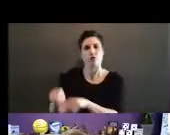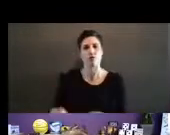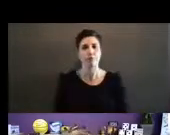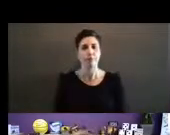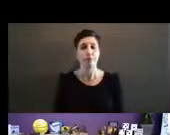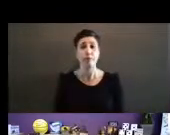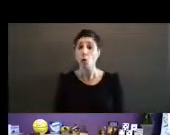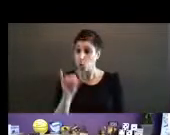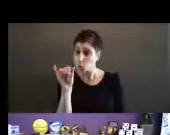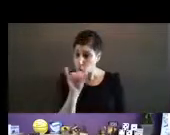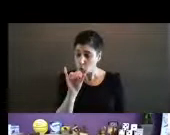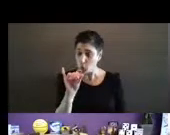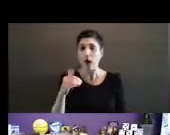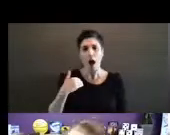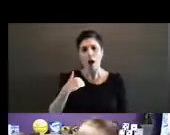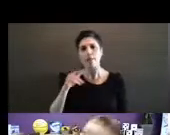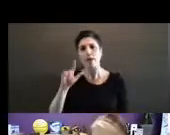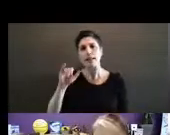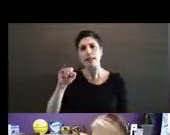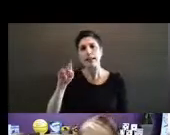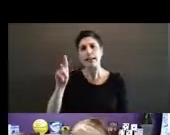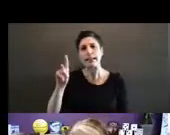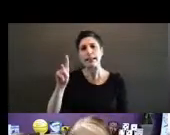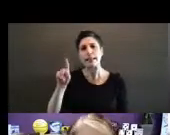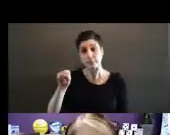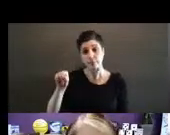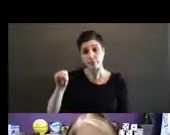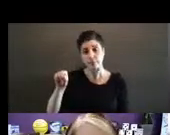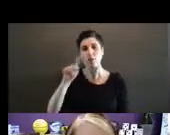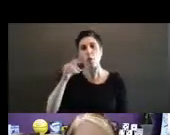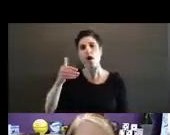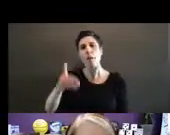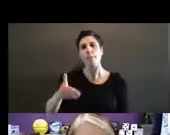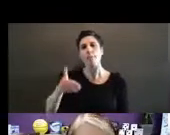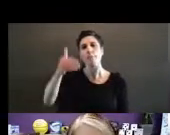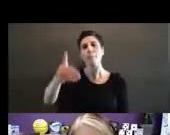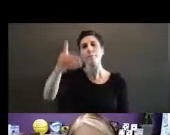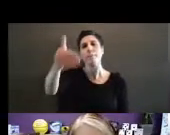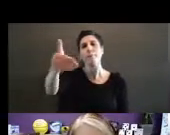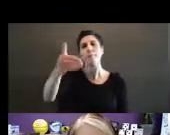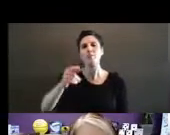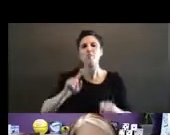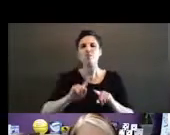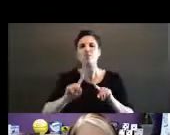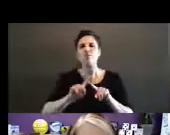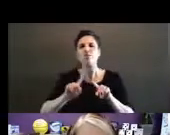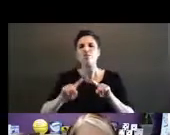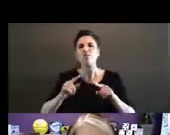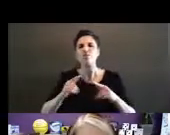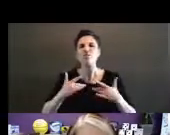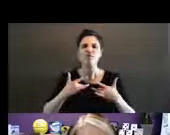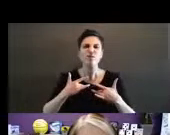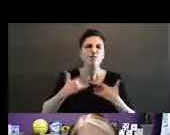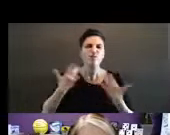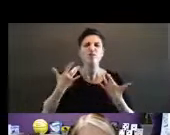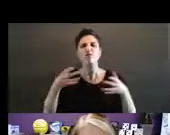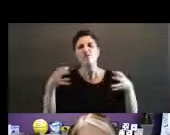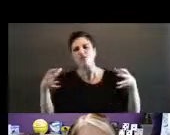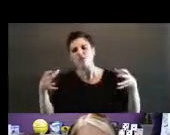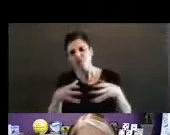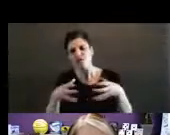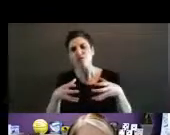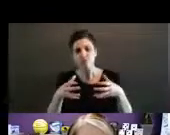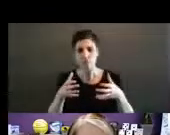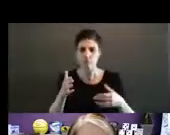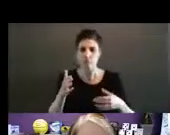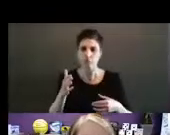And you'll see some links there to things that will be coming up in the sessions as our